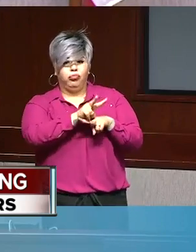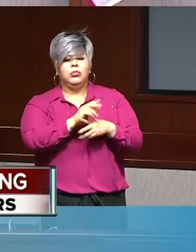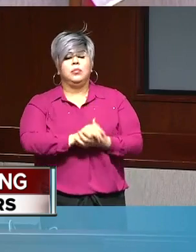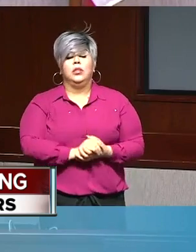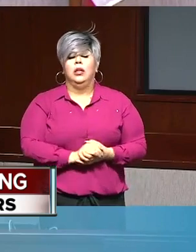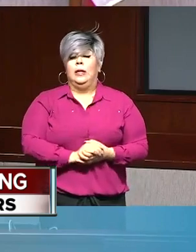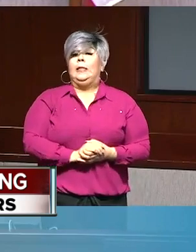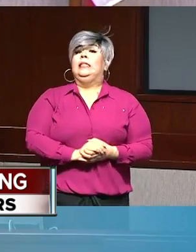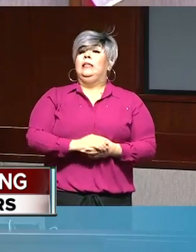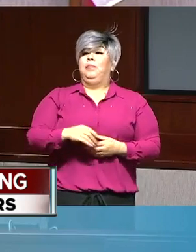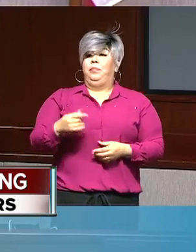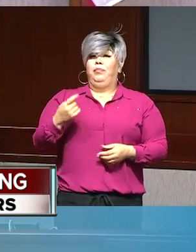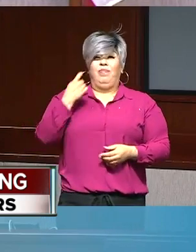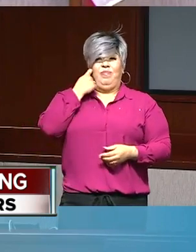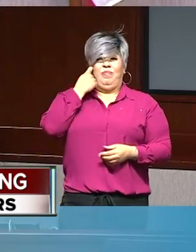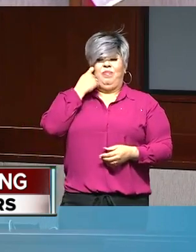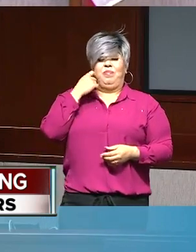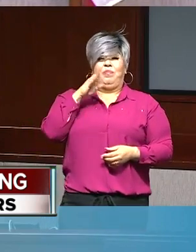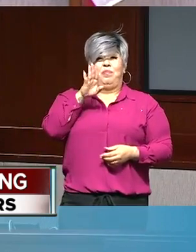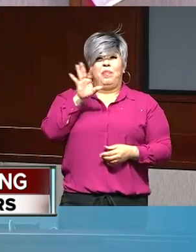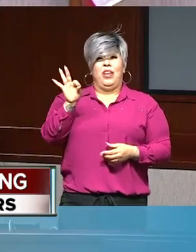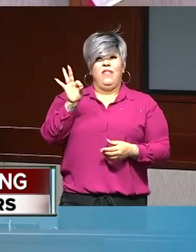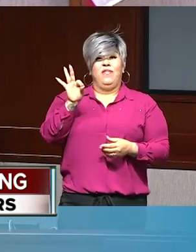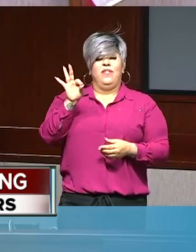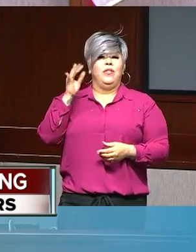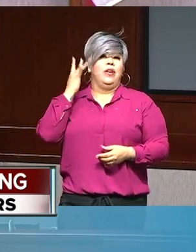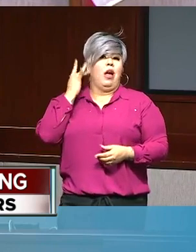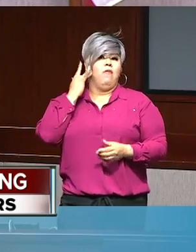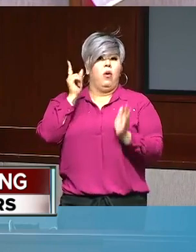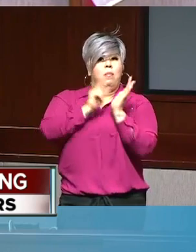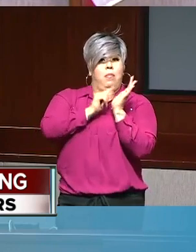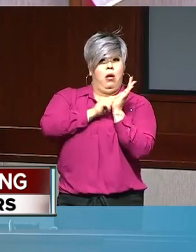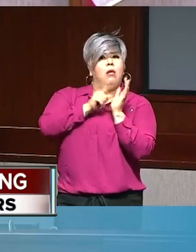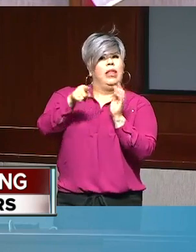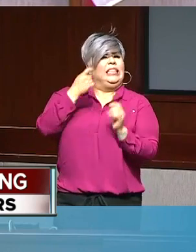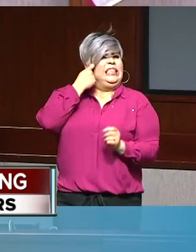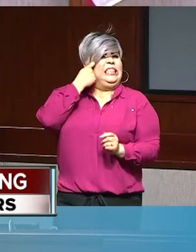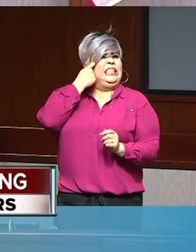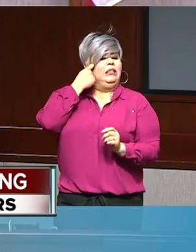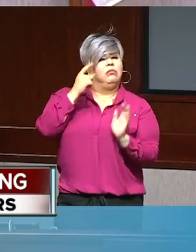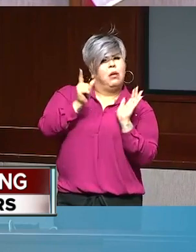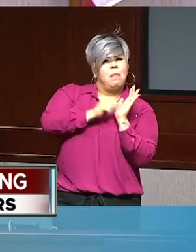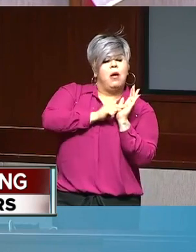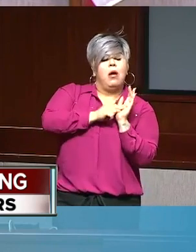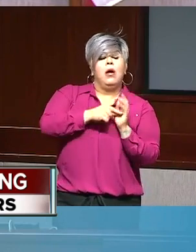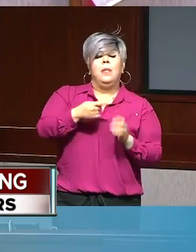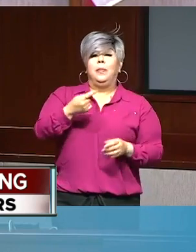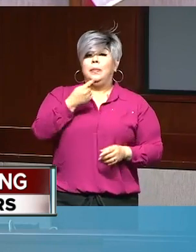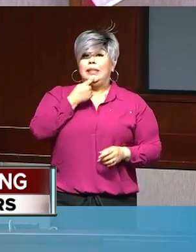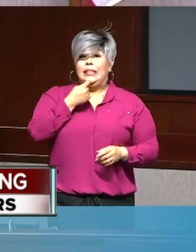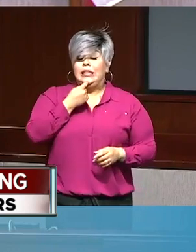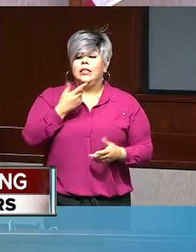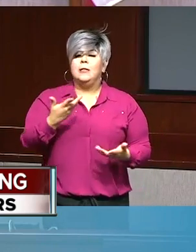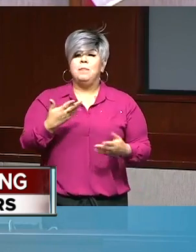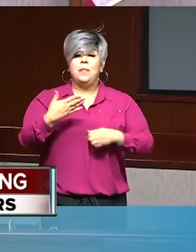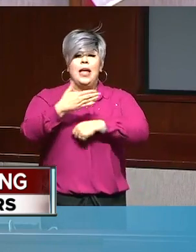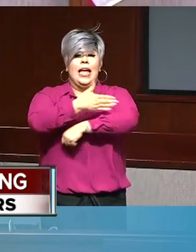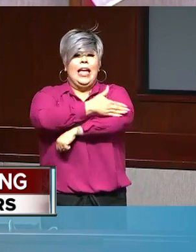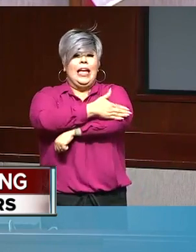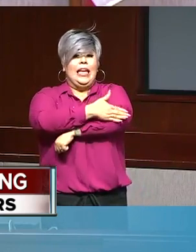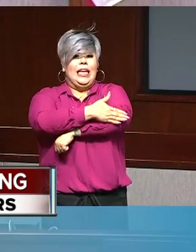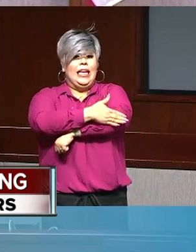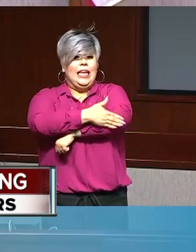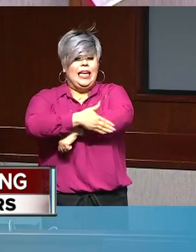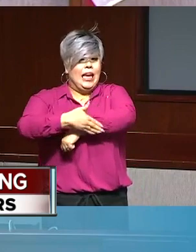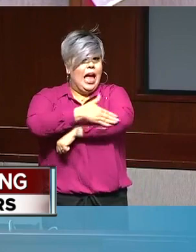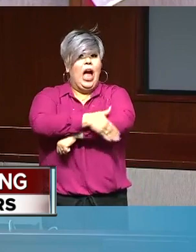Bakersfield Californian published a story last week saying that the county was not out of compliance